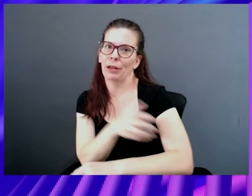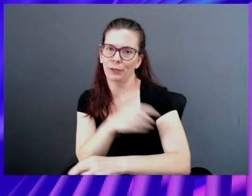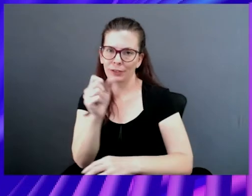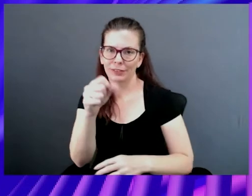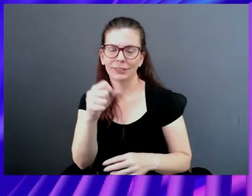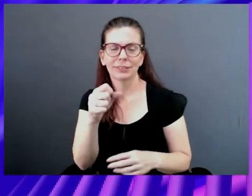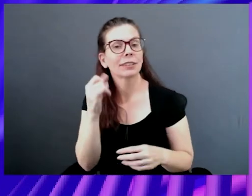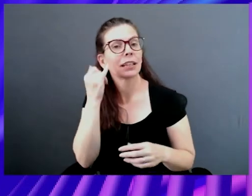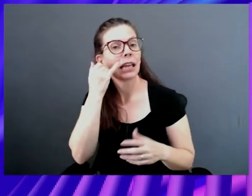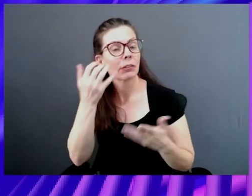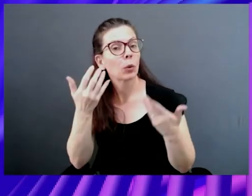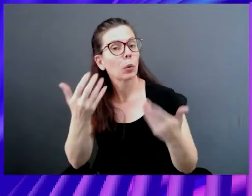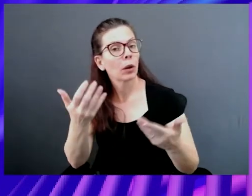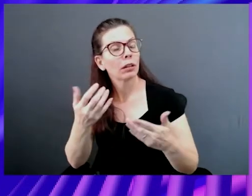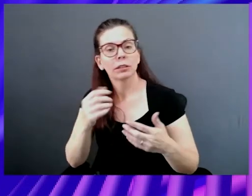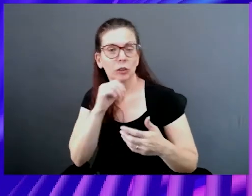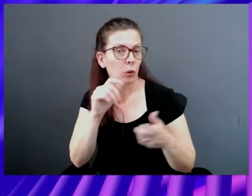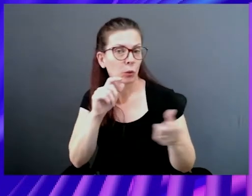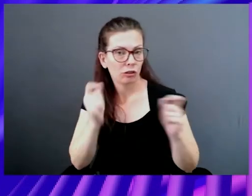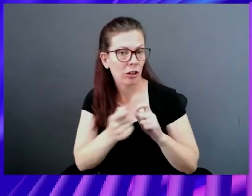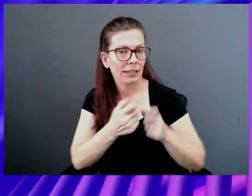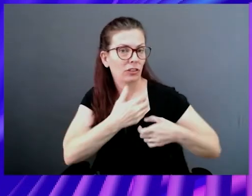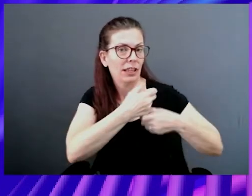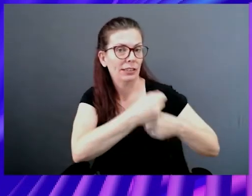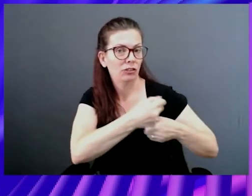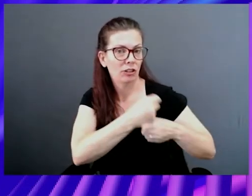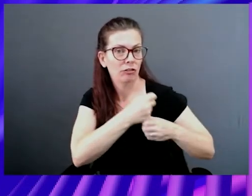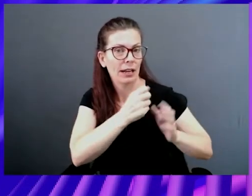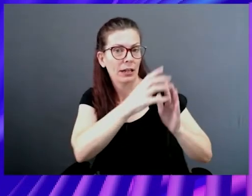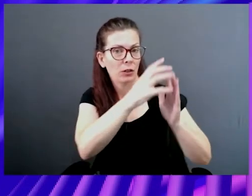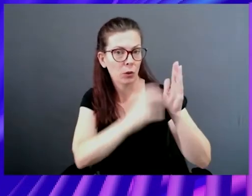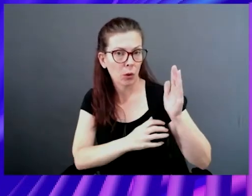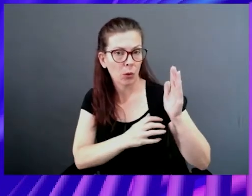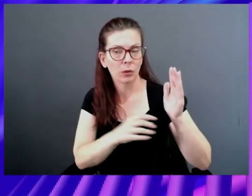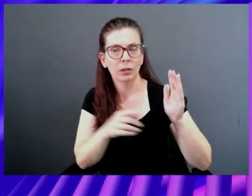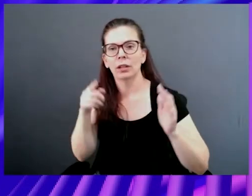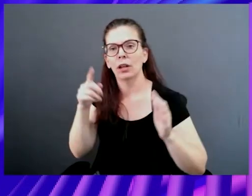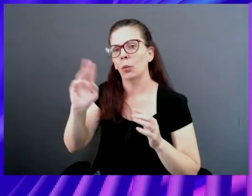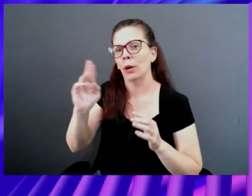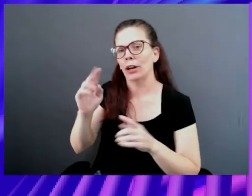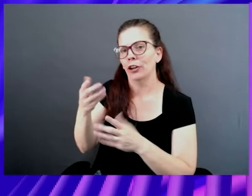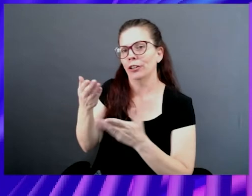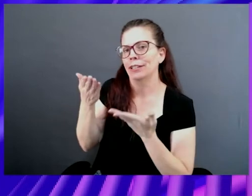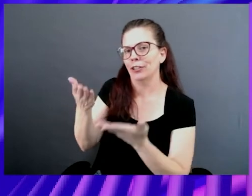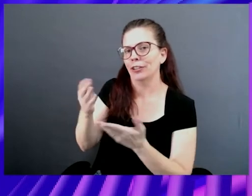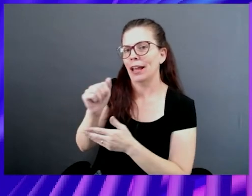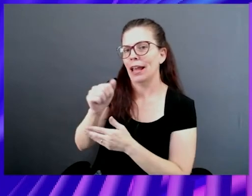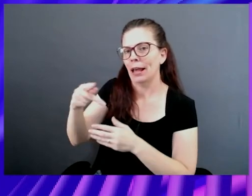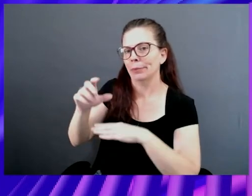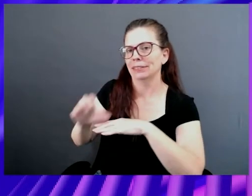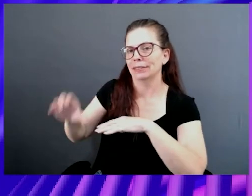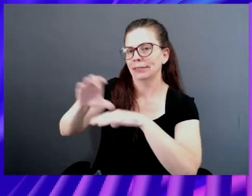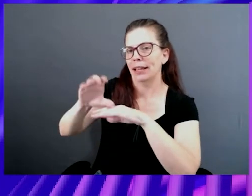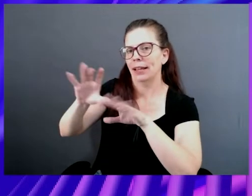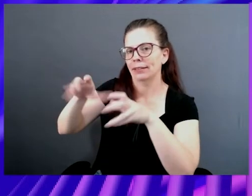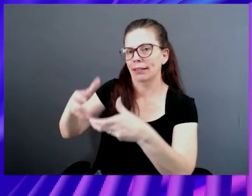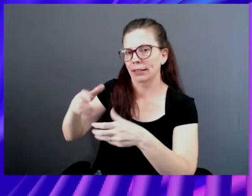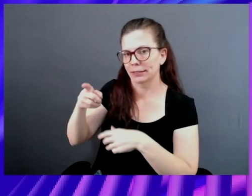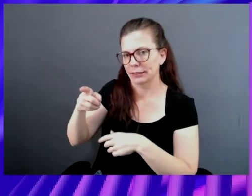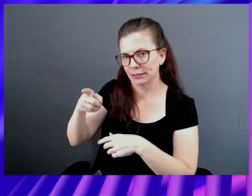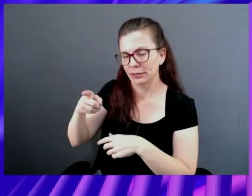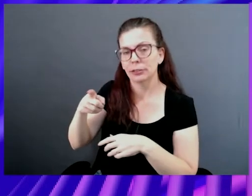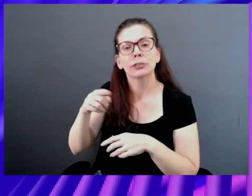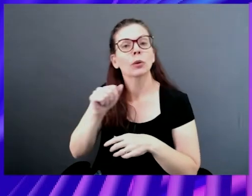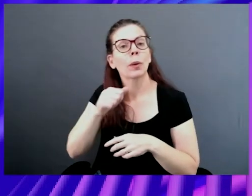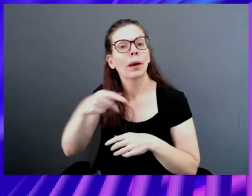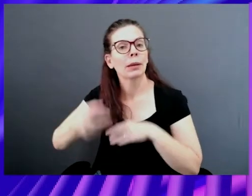make it so you don't change the generated code, this is where we recommend you do it, is in this Appstack class. Okay. So the Appstack